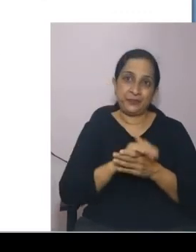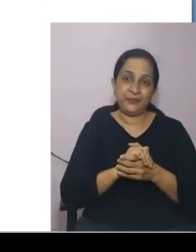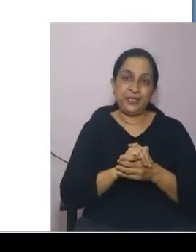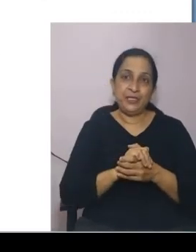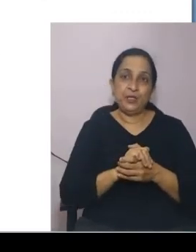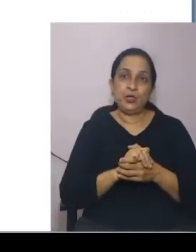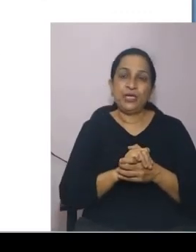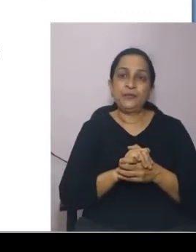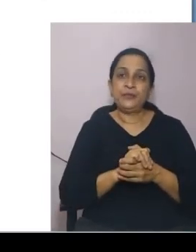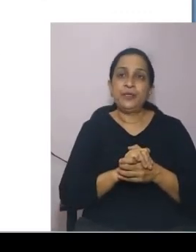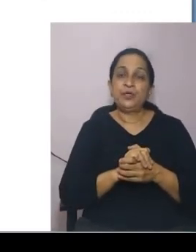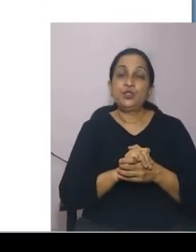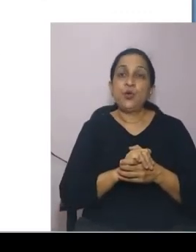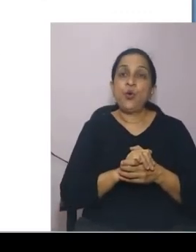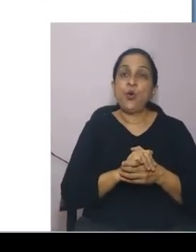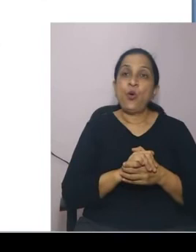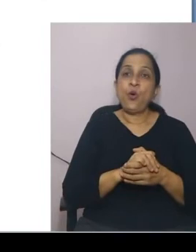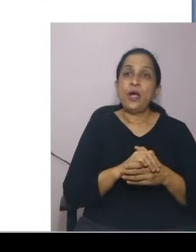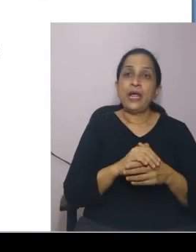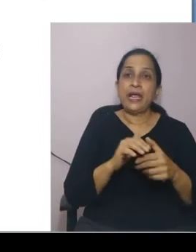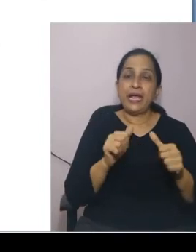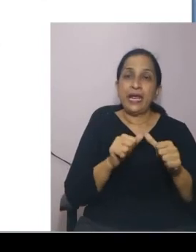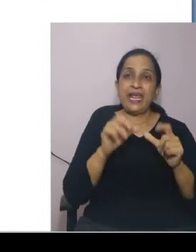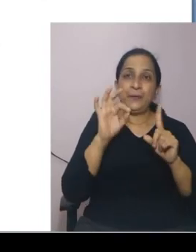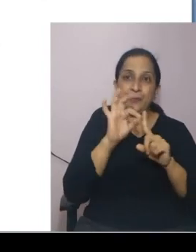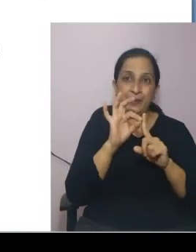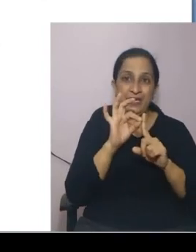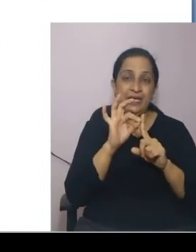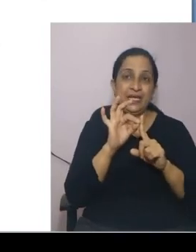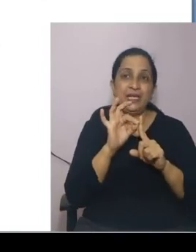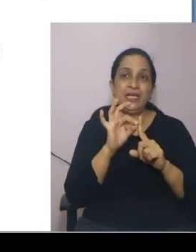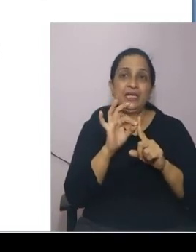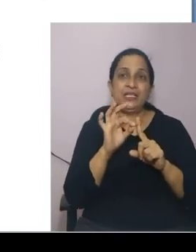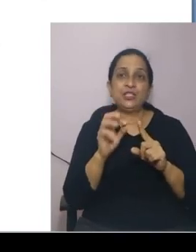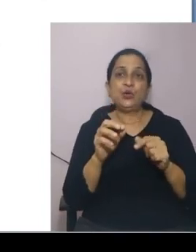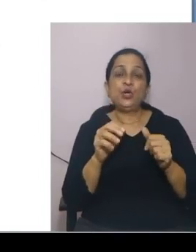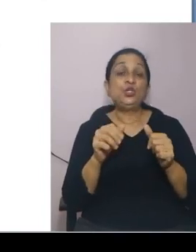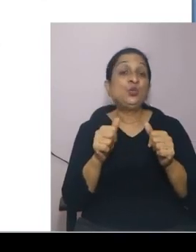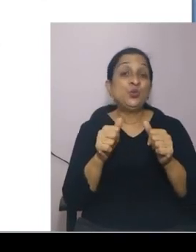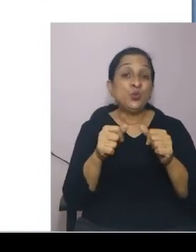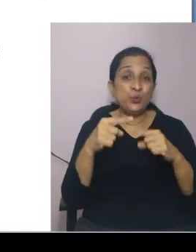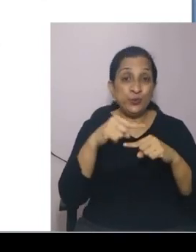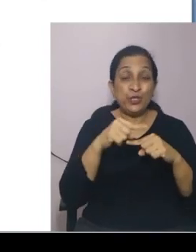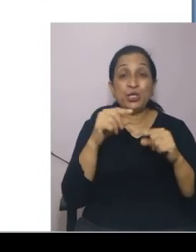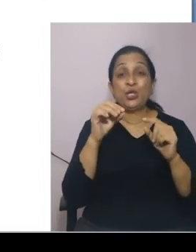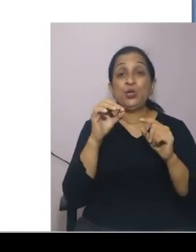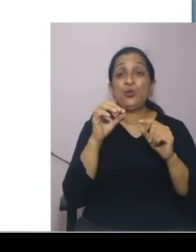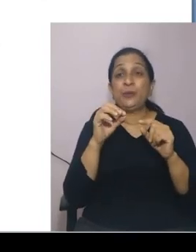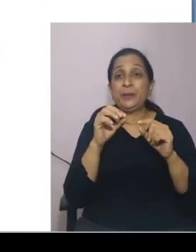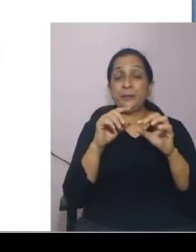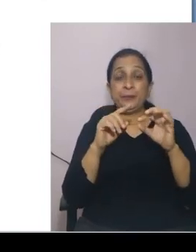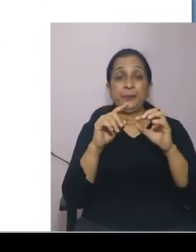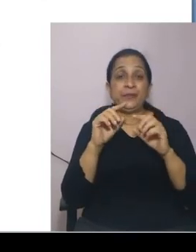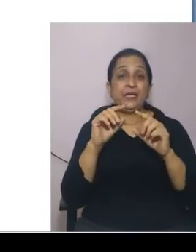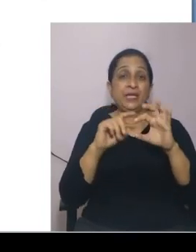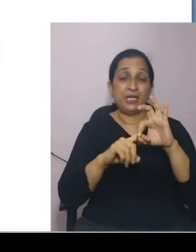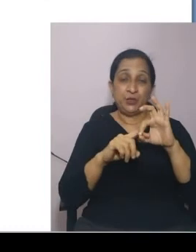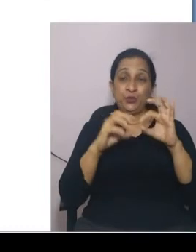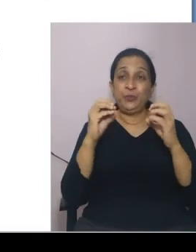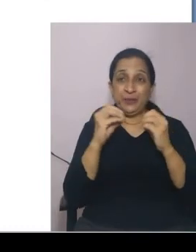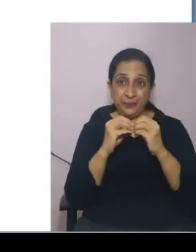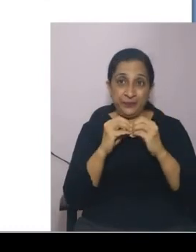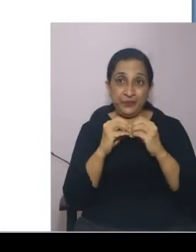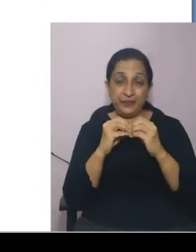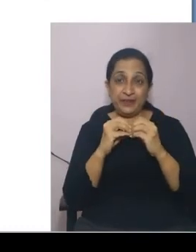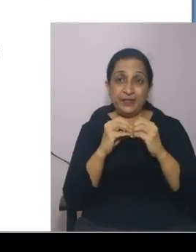If you see here, AP is equal to QB, okay. Now m1 is to m2, because